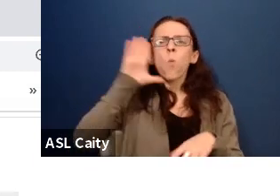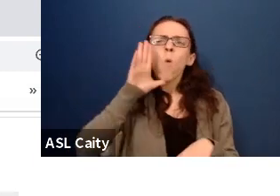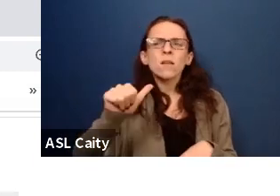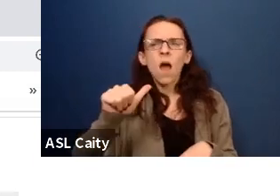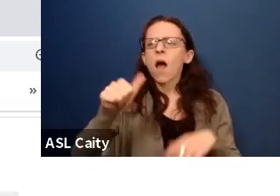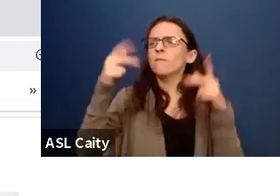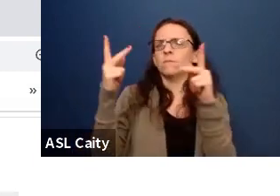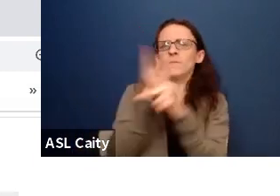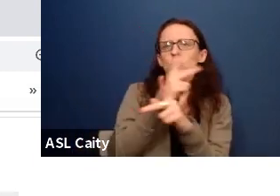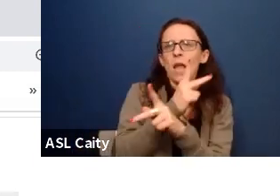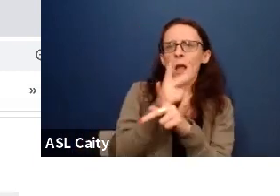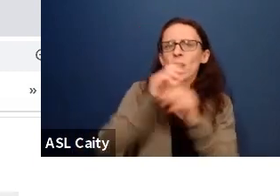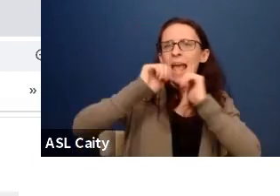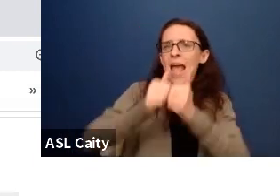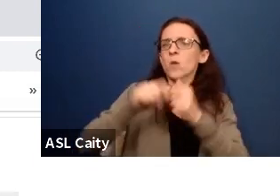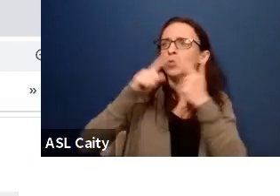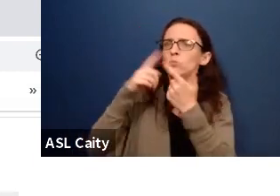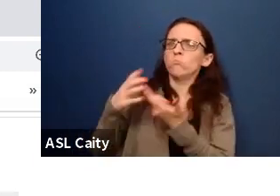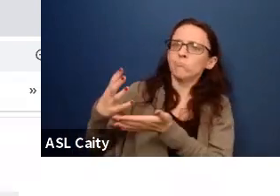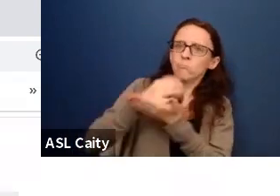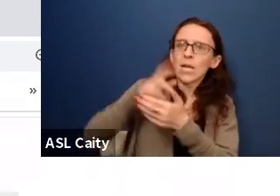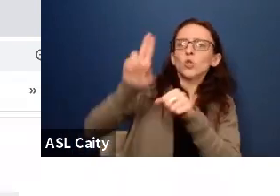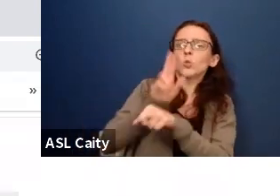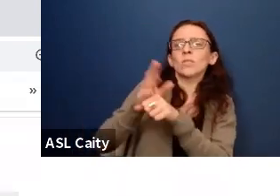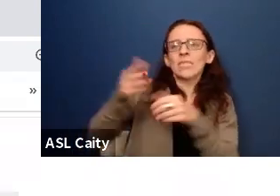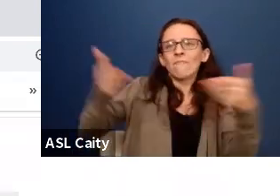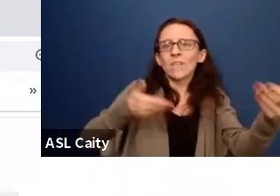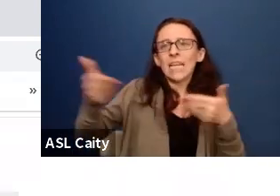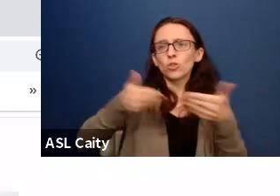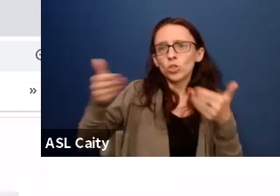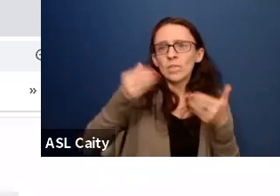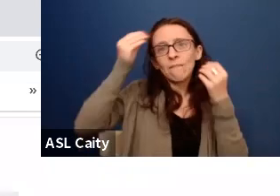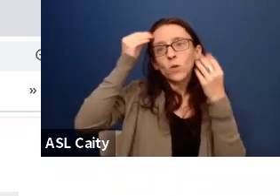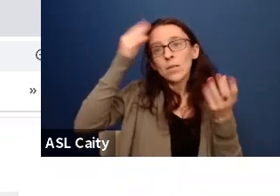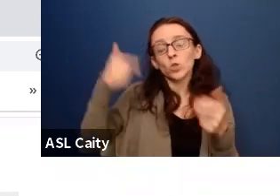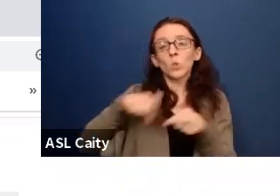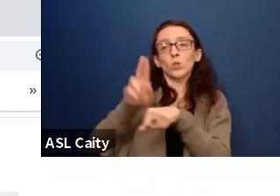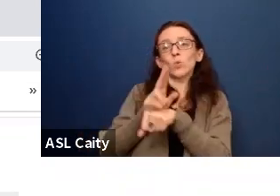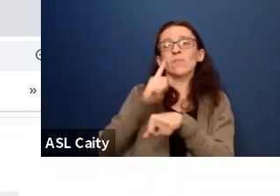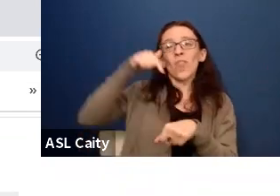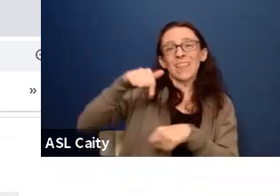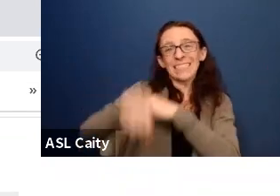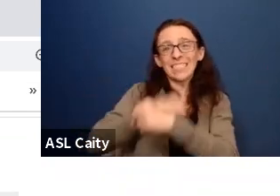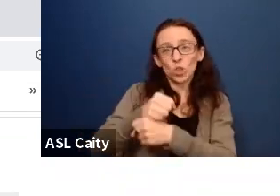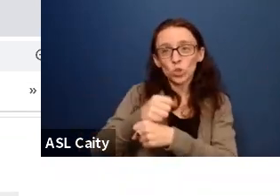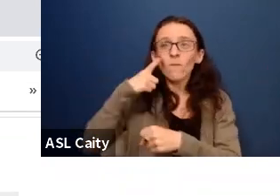the invitation information we have this year on the interim basis, how that